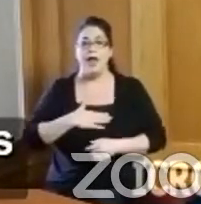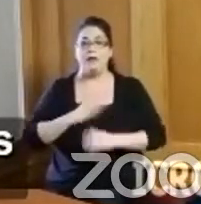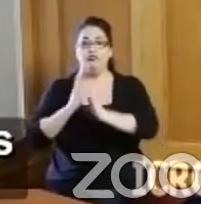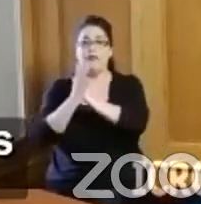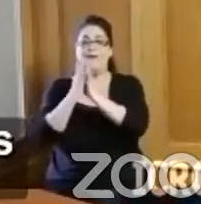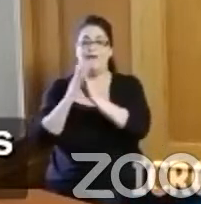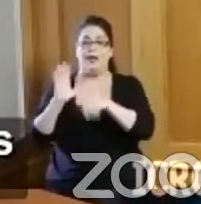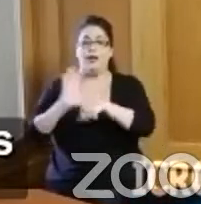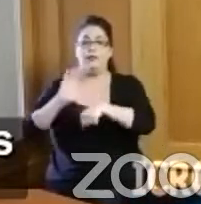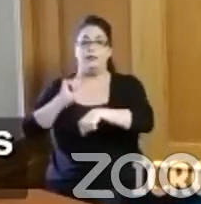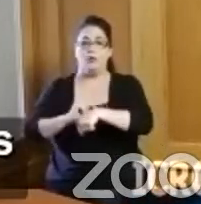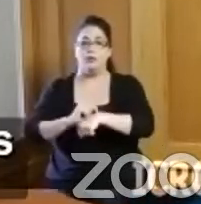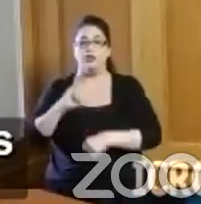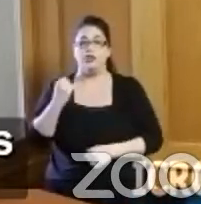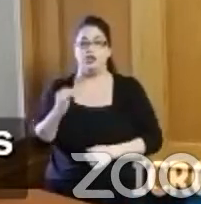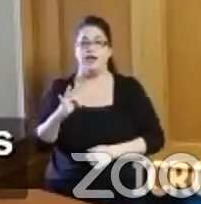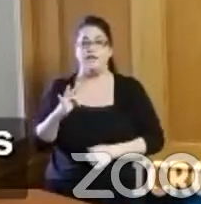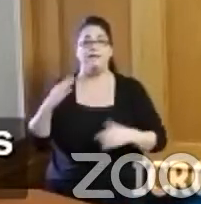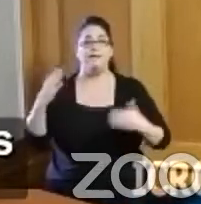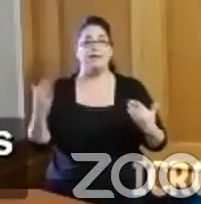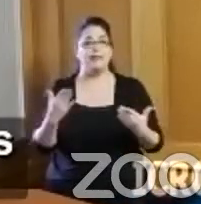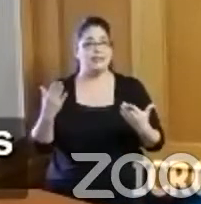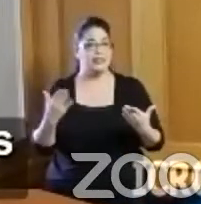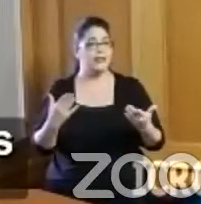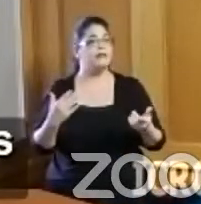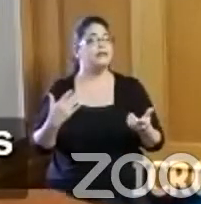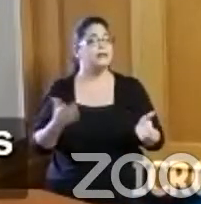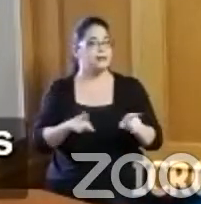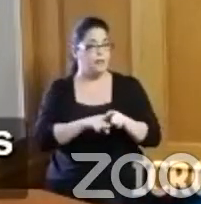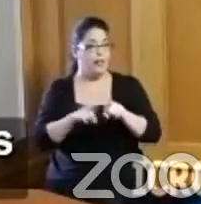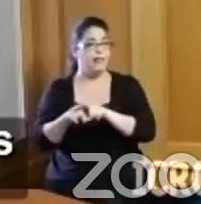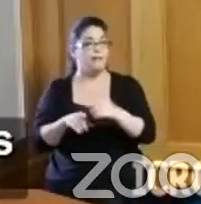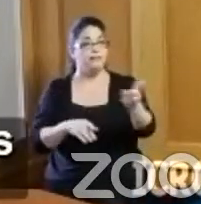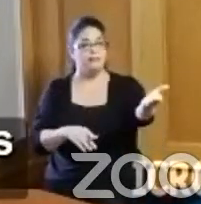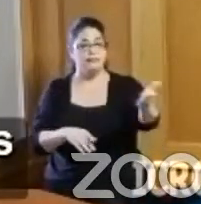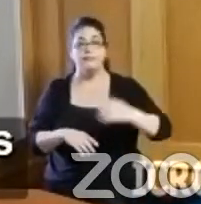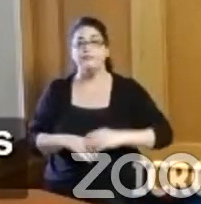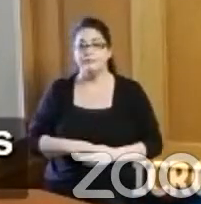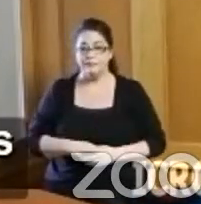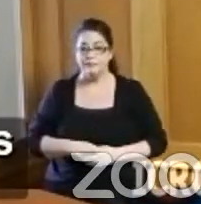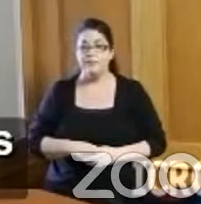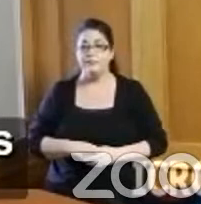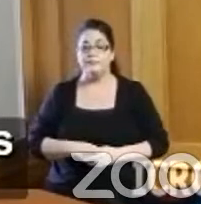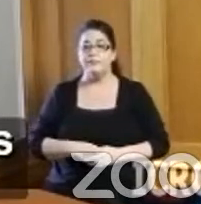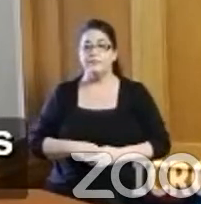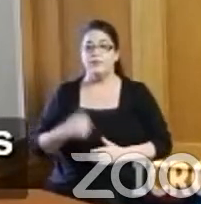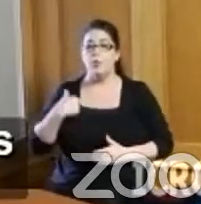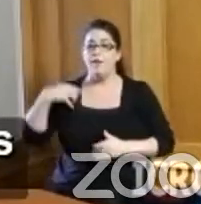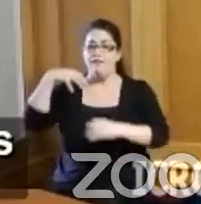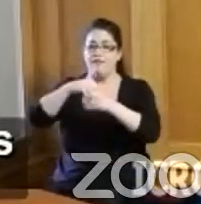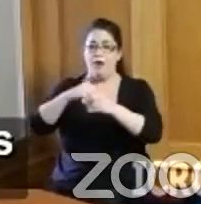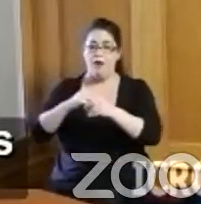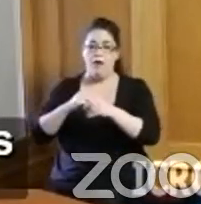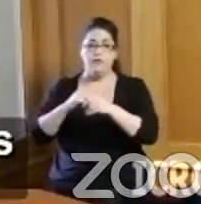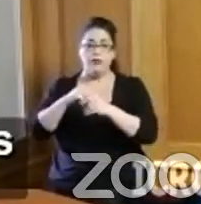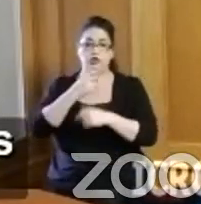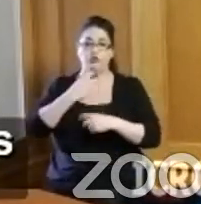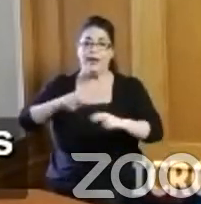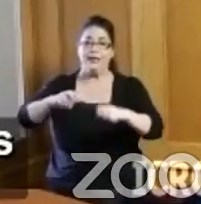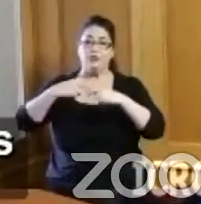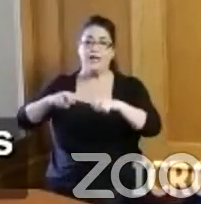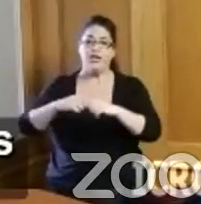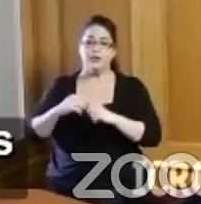consultant, Jeff from Strand Associates is here as well. We have involved transportation planners